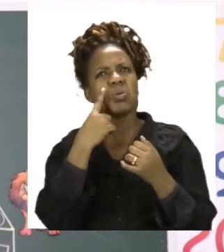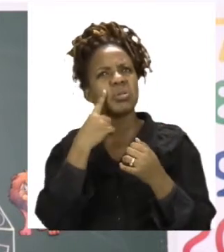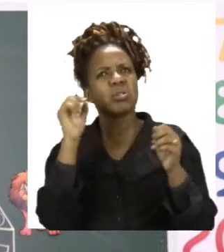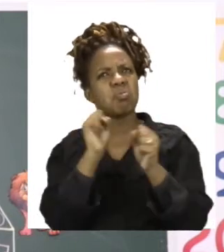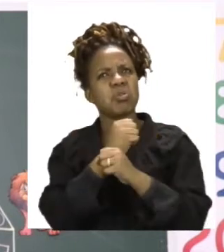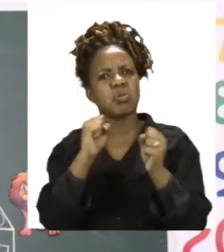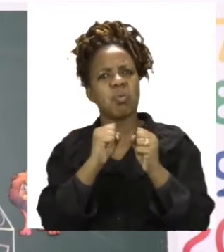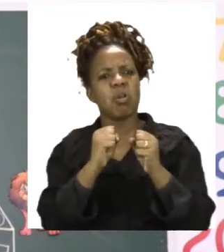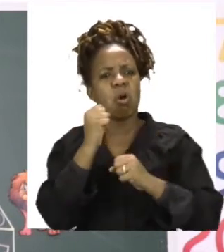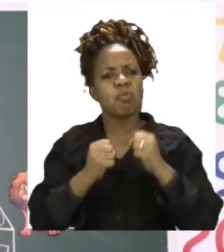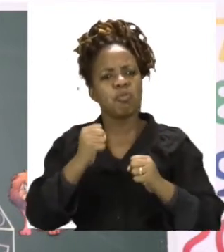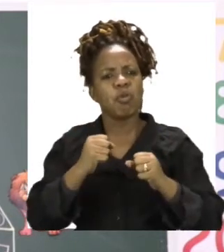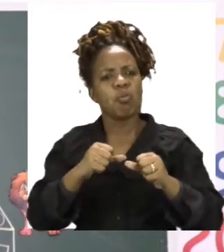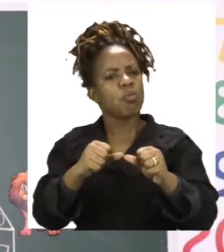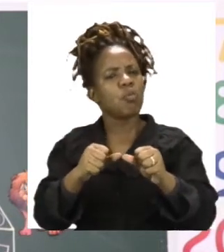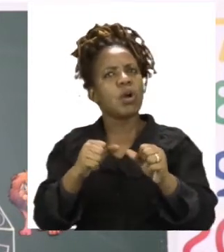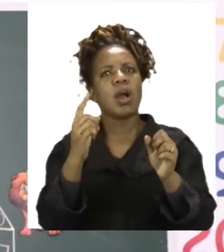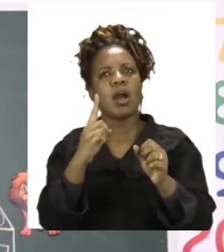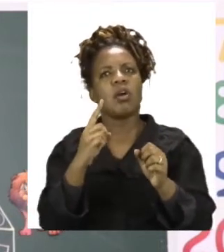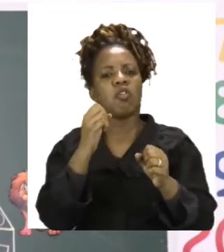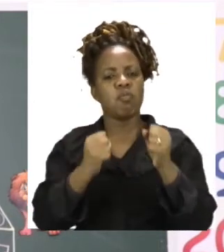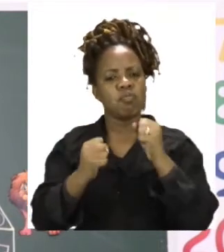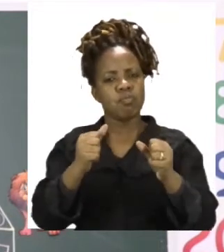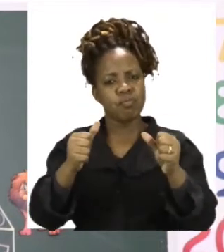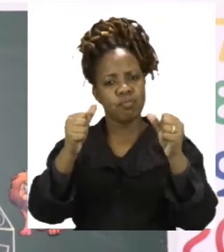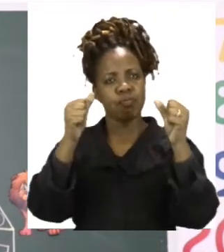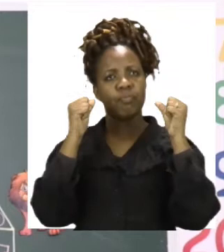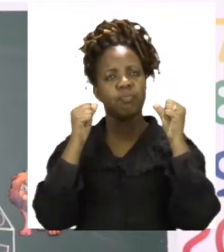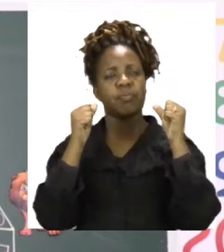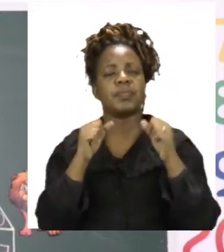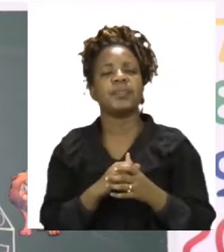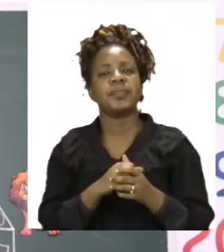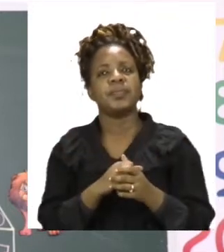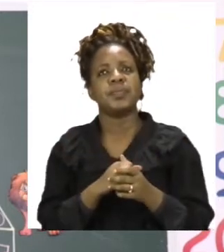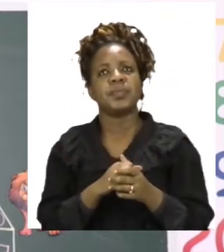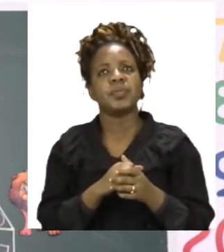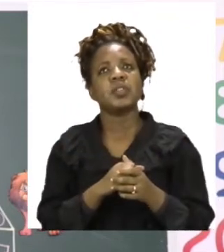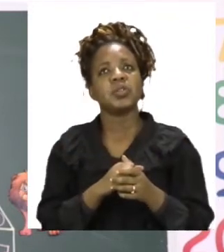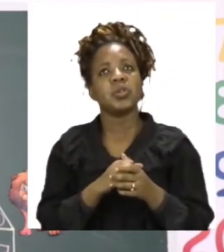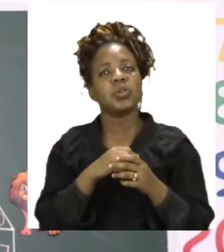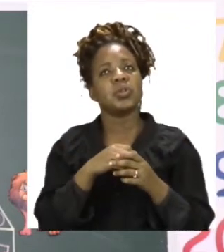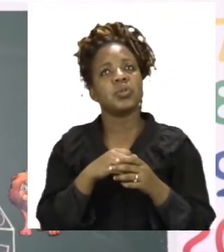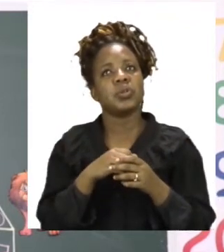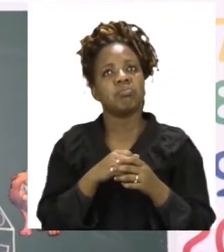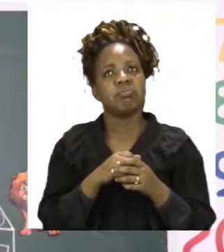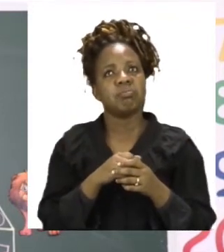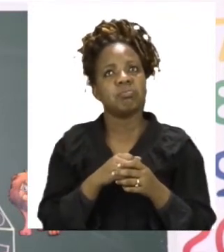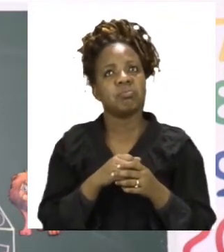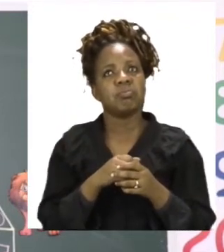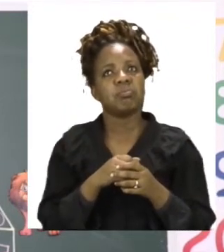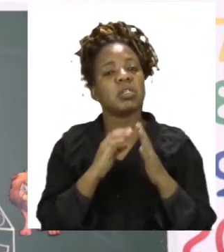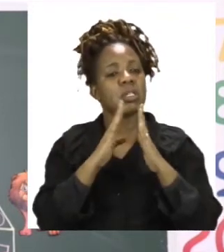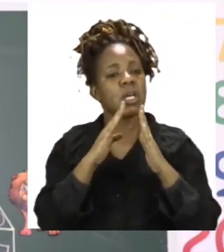front because the unit is 3. So that means he's going to run back where he came from. And the house